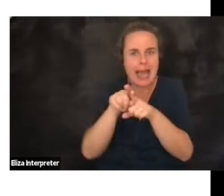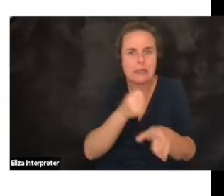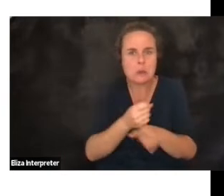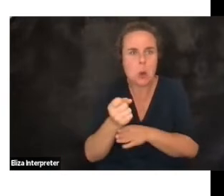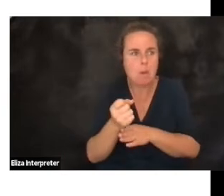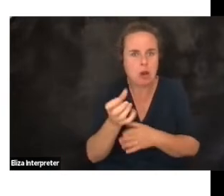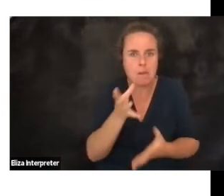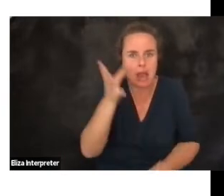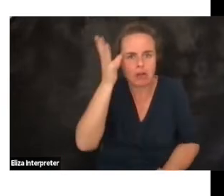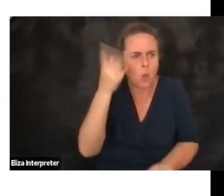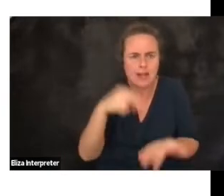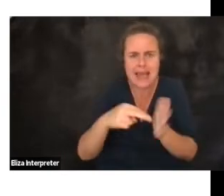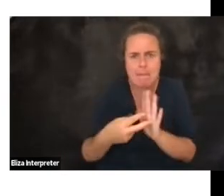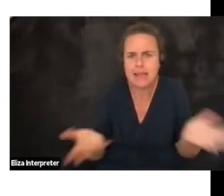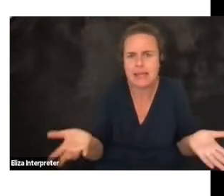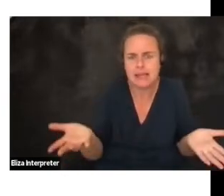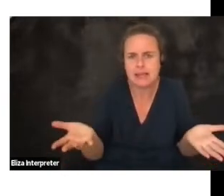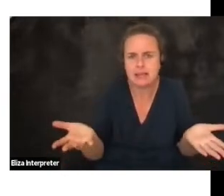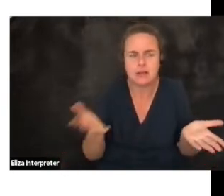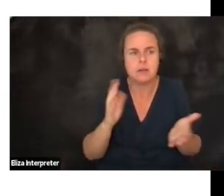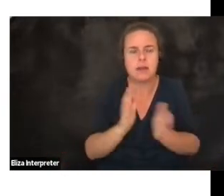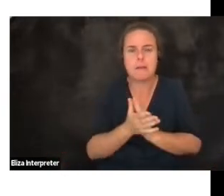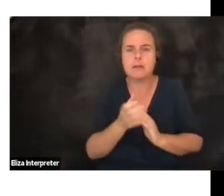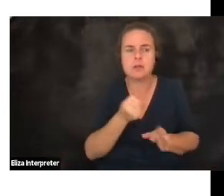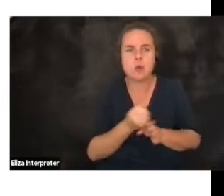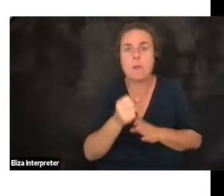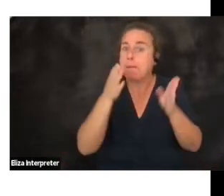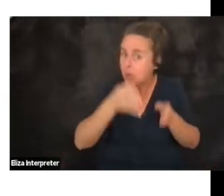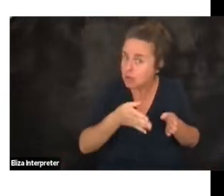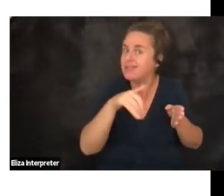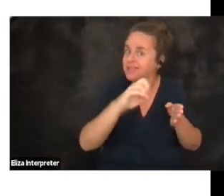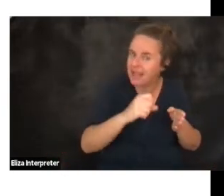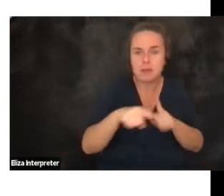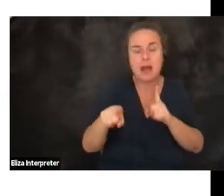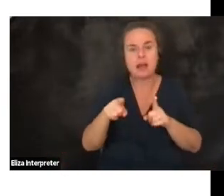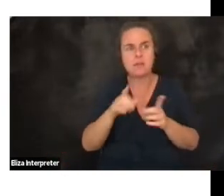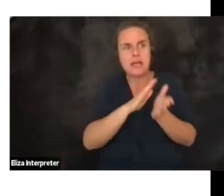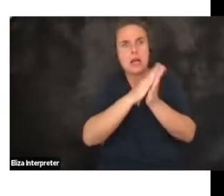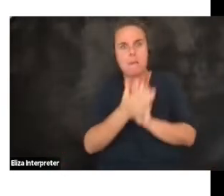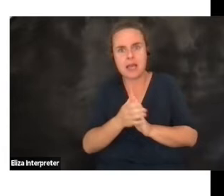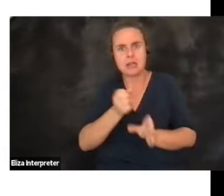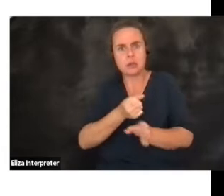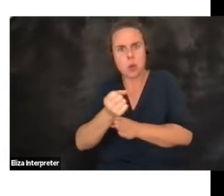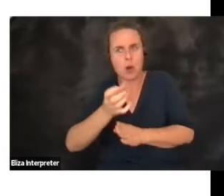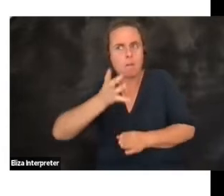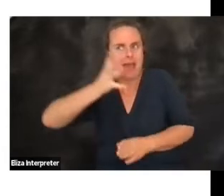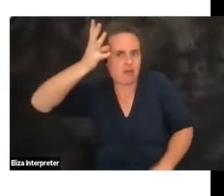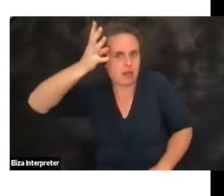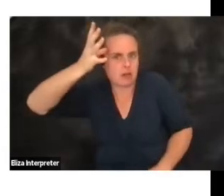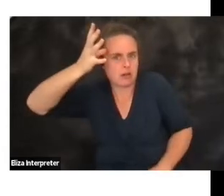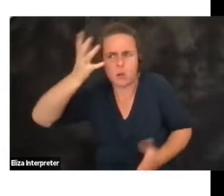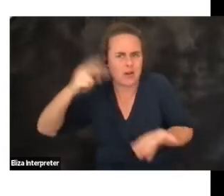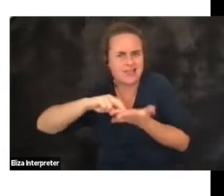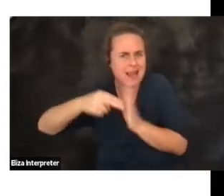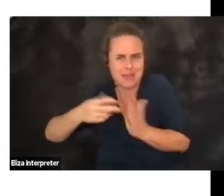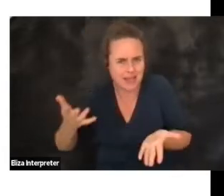mean to become a sober parent, not just a sober person. And so they got together as